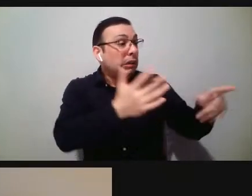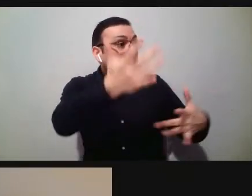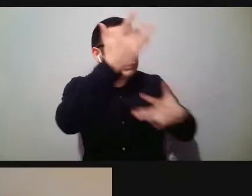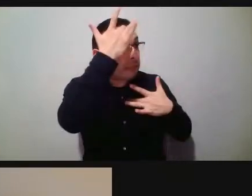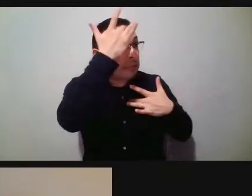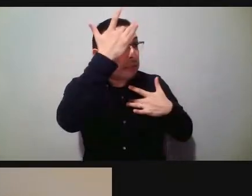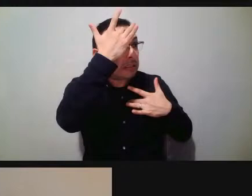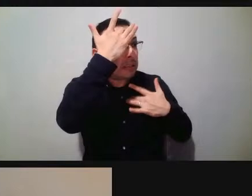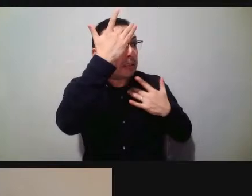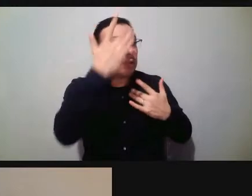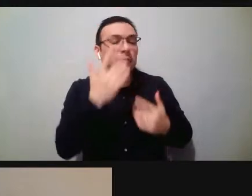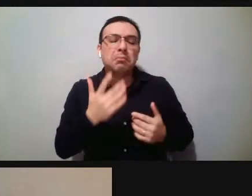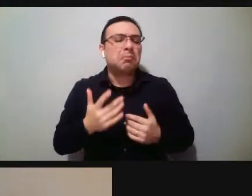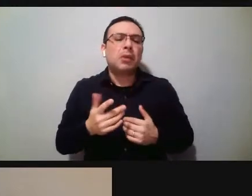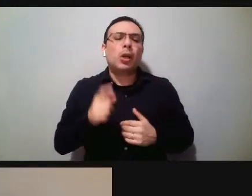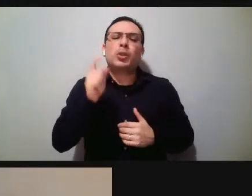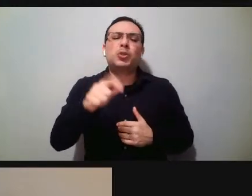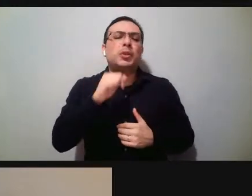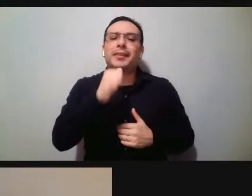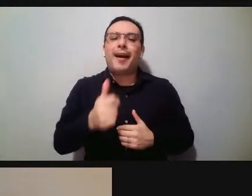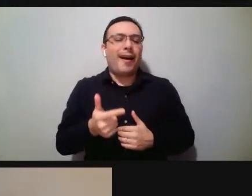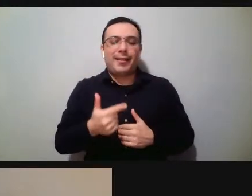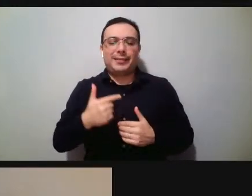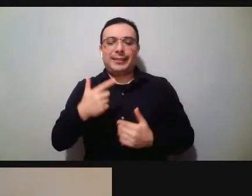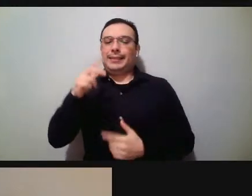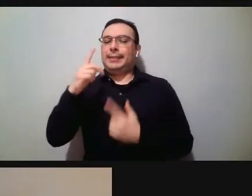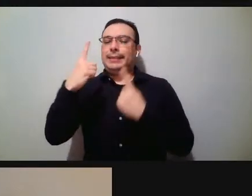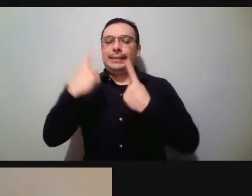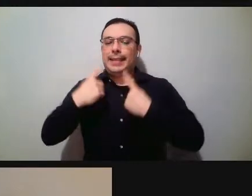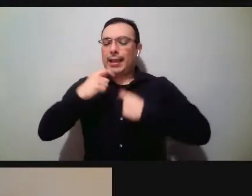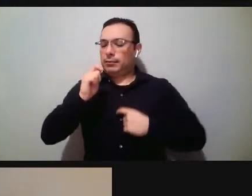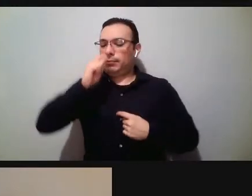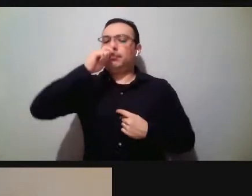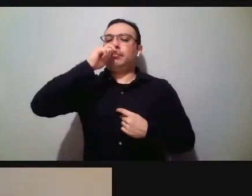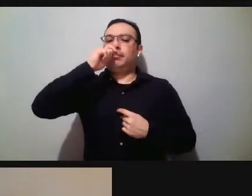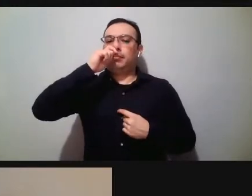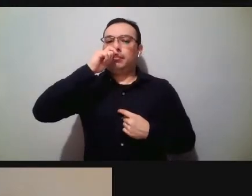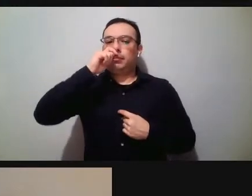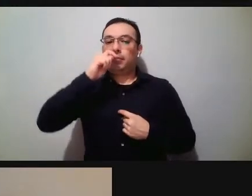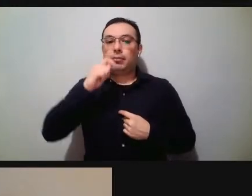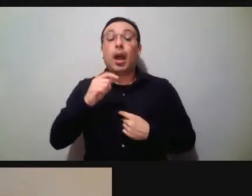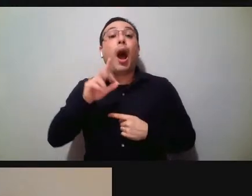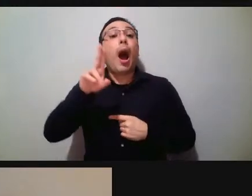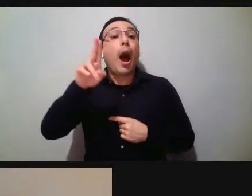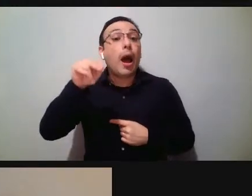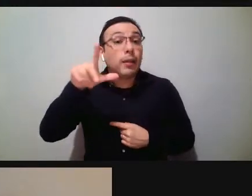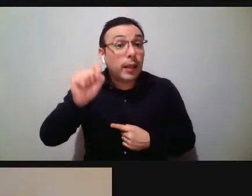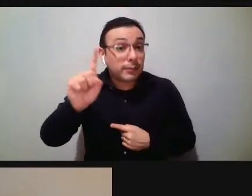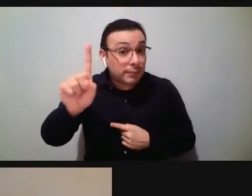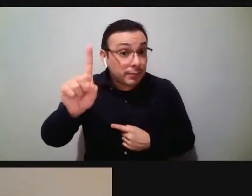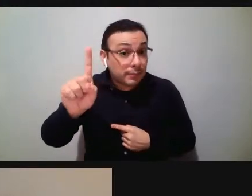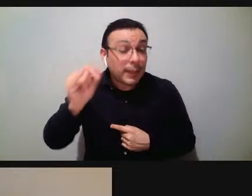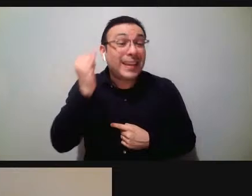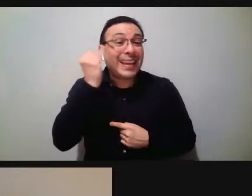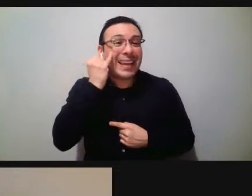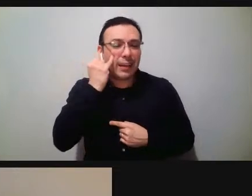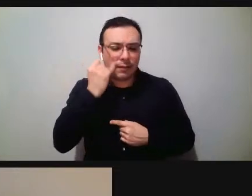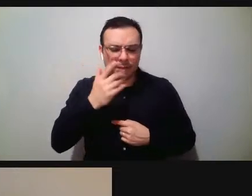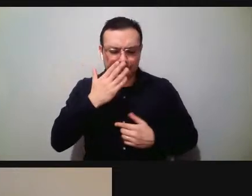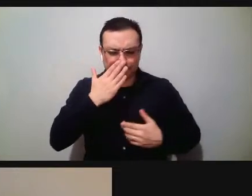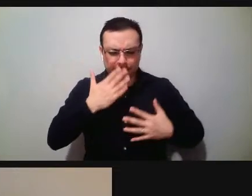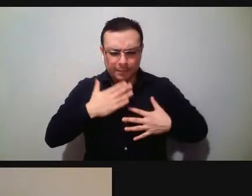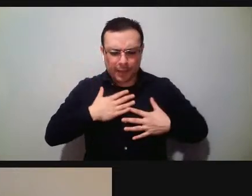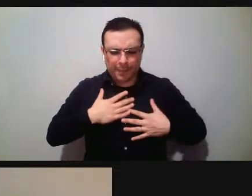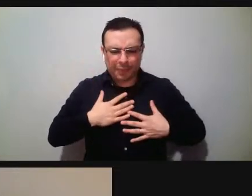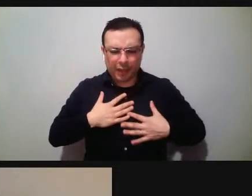tested unless you start being symptomatic from COVID-19 if you've already had the vaccine. So you don't have to worry about kind